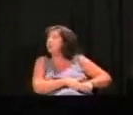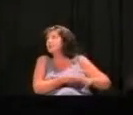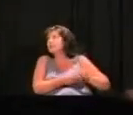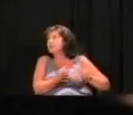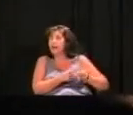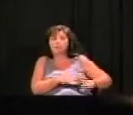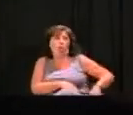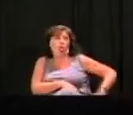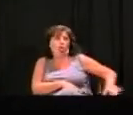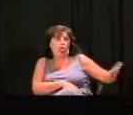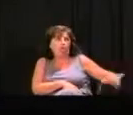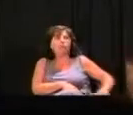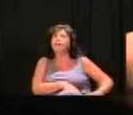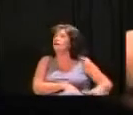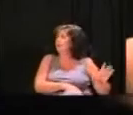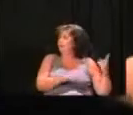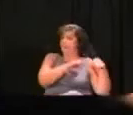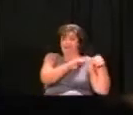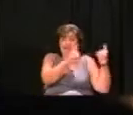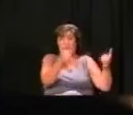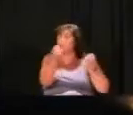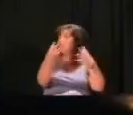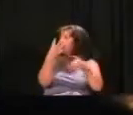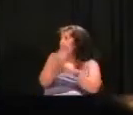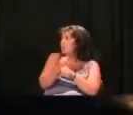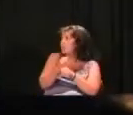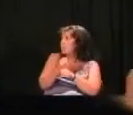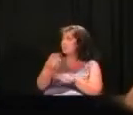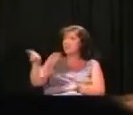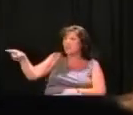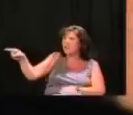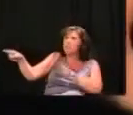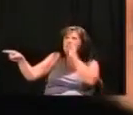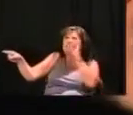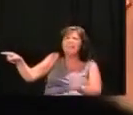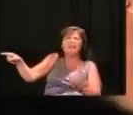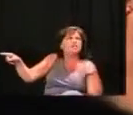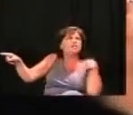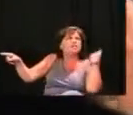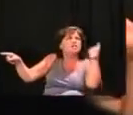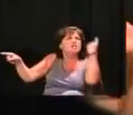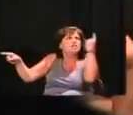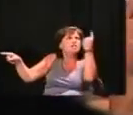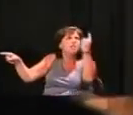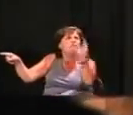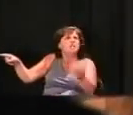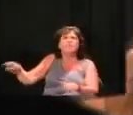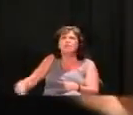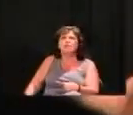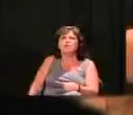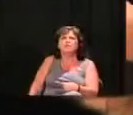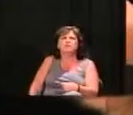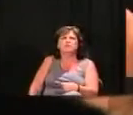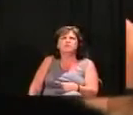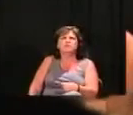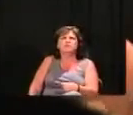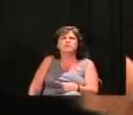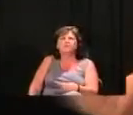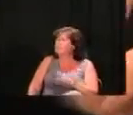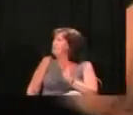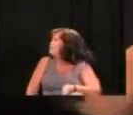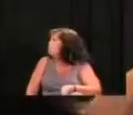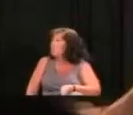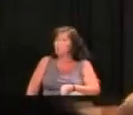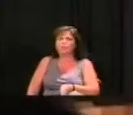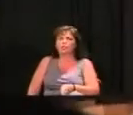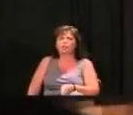In all the years I've known you, not once. No silent odor. No